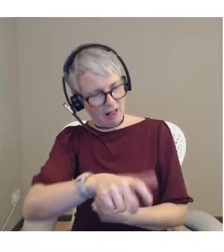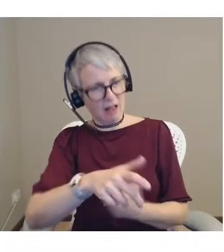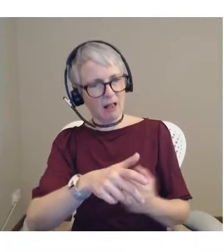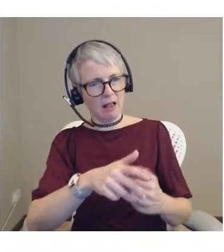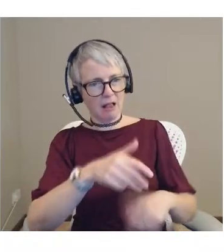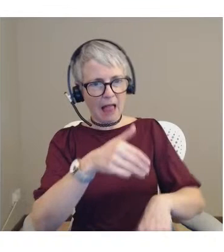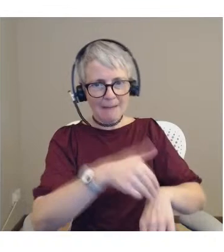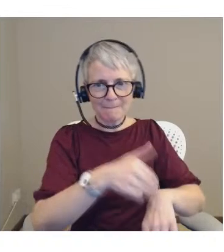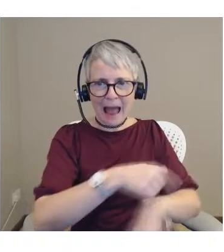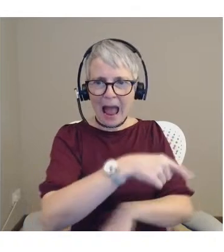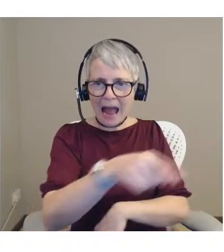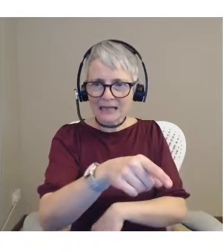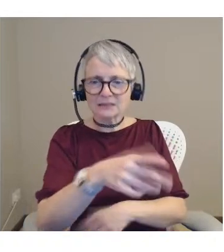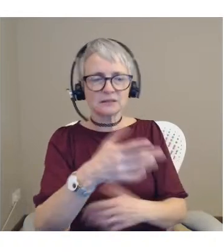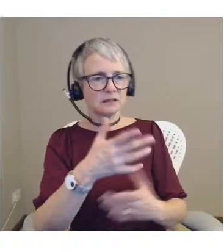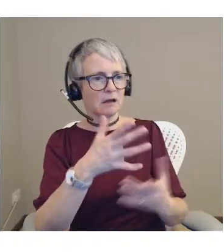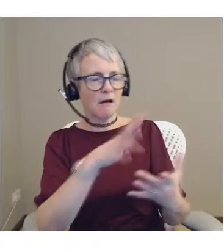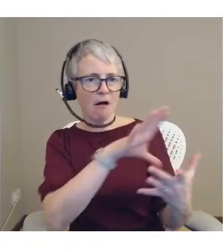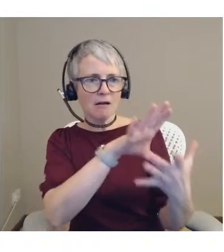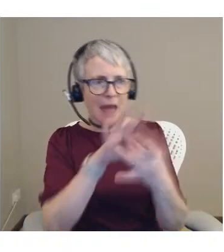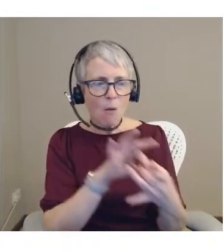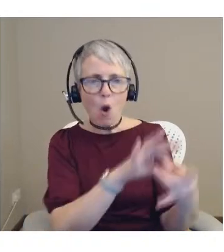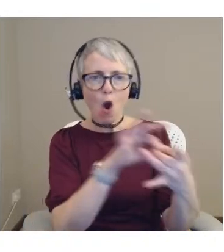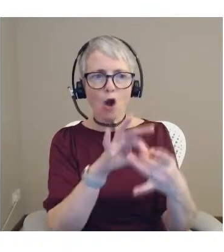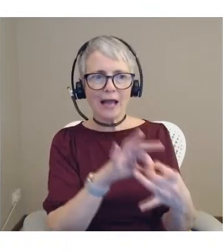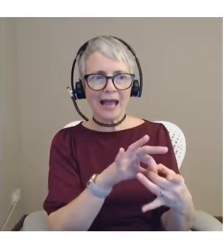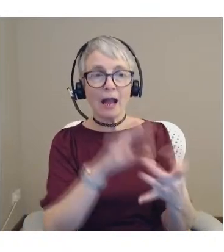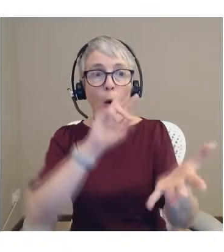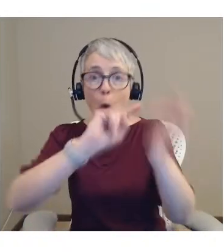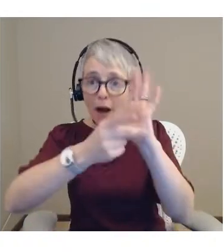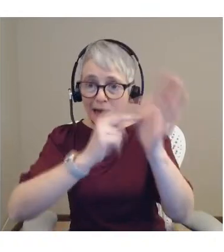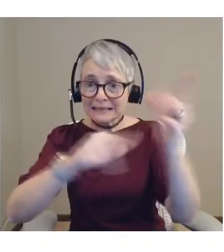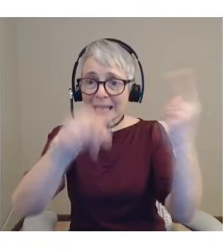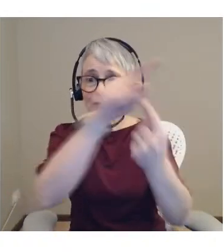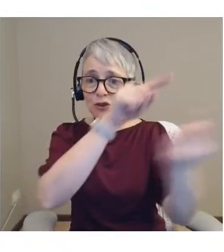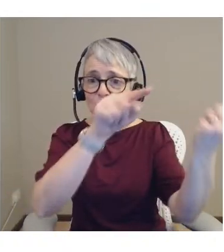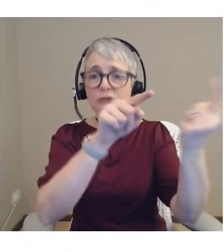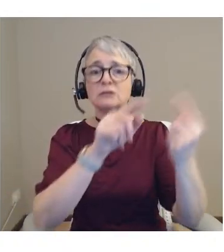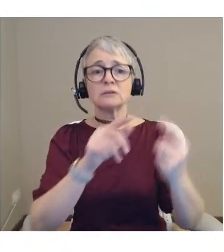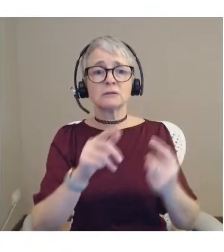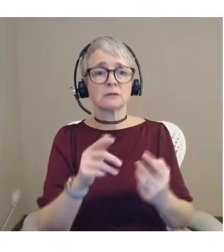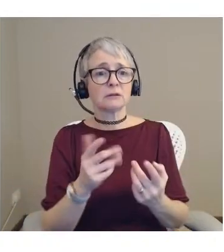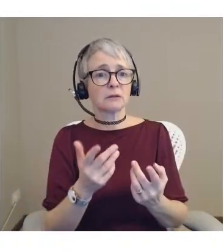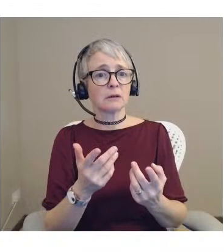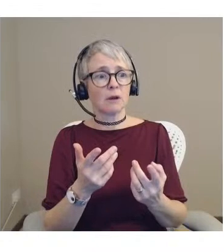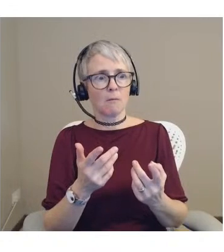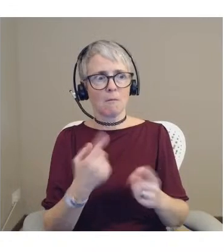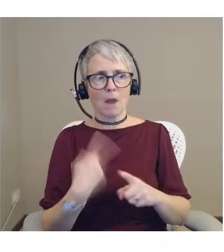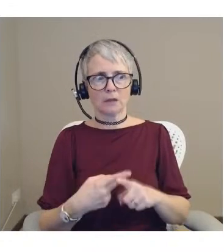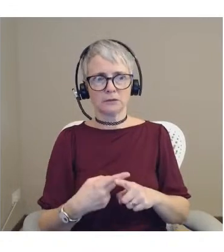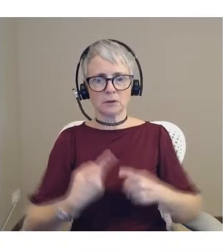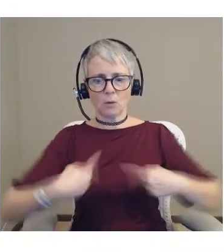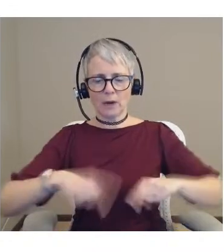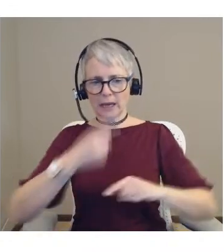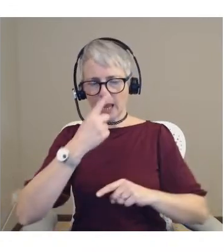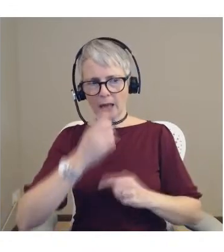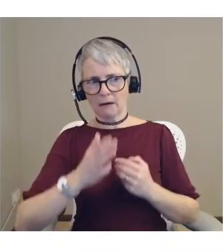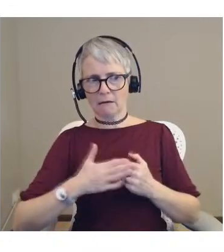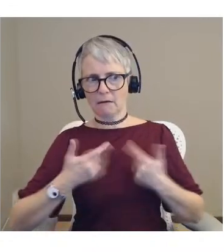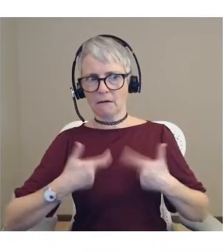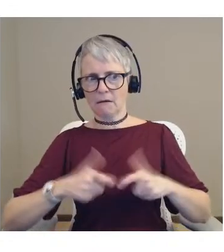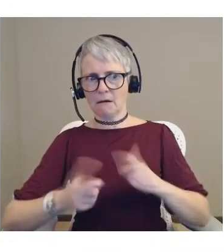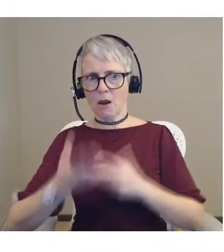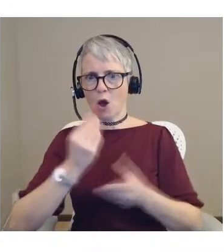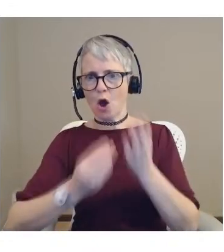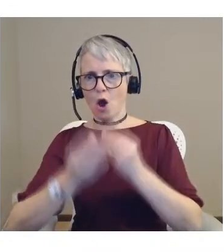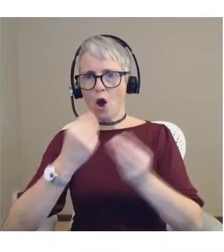for organisations, and the ongoing learnings that we can apply to take this whole thing forward.